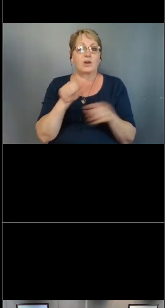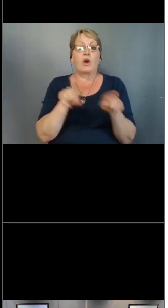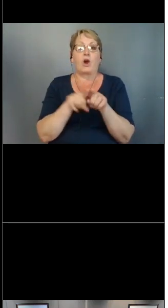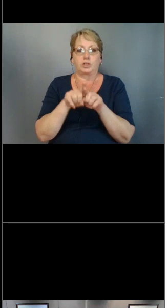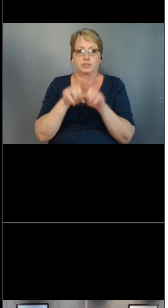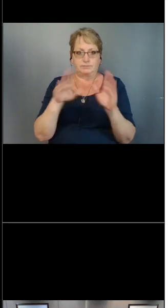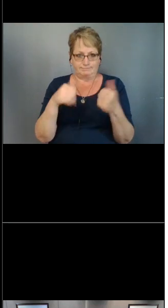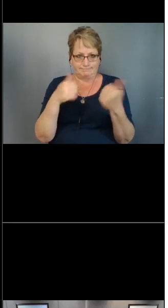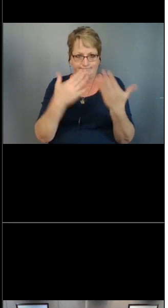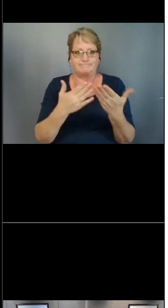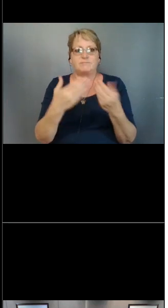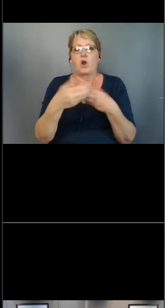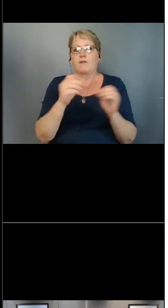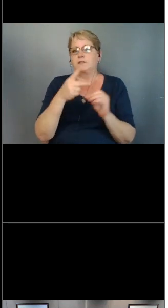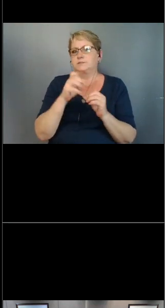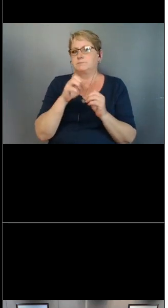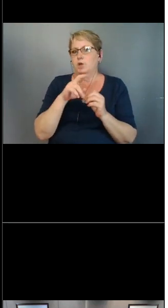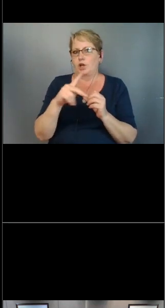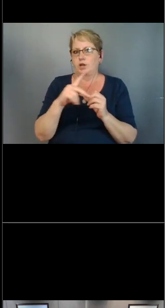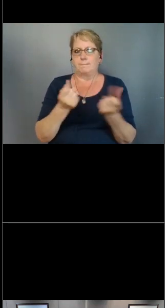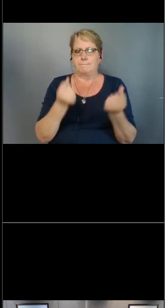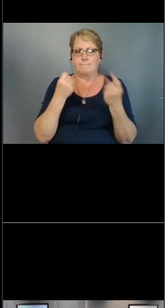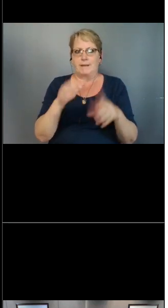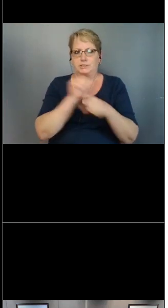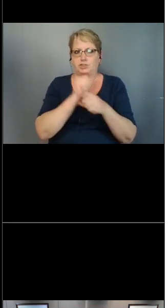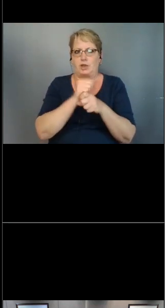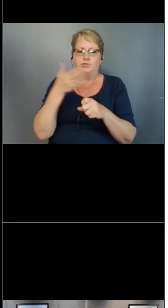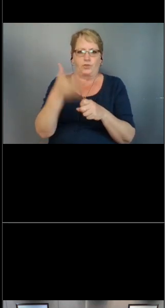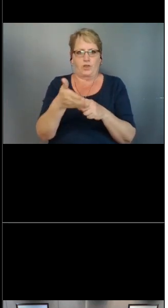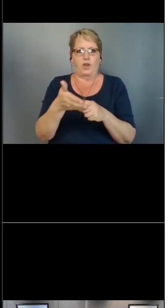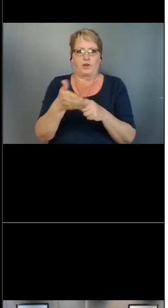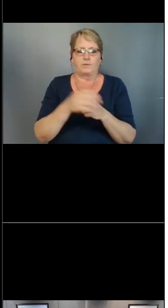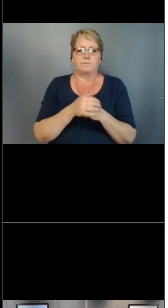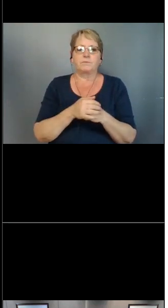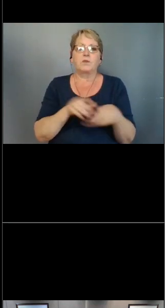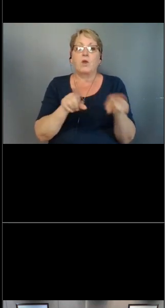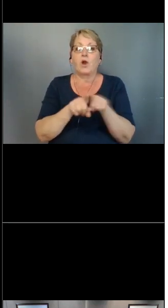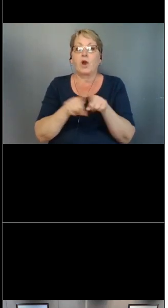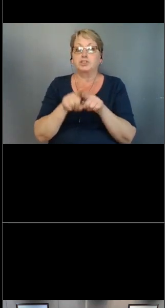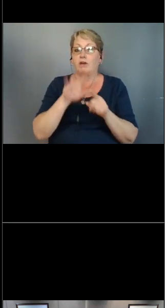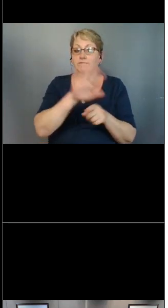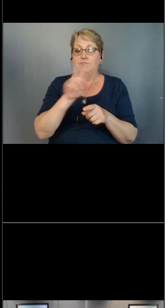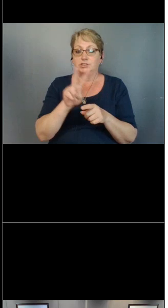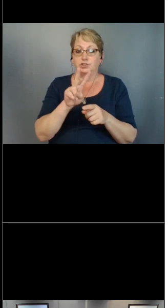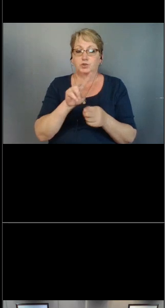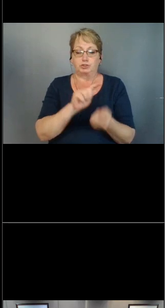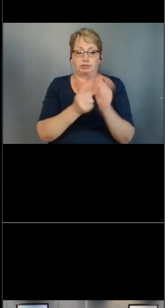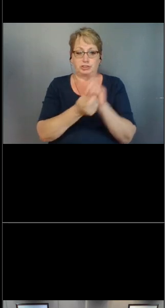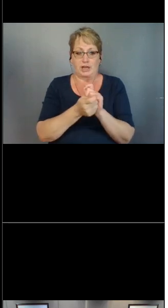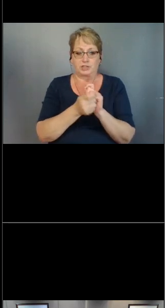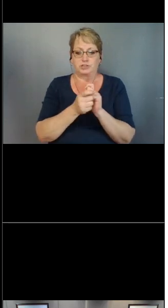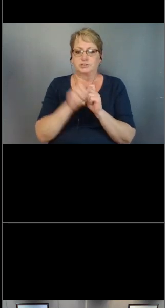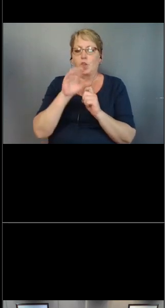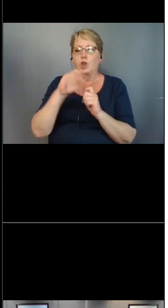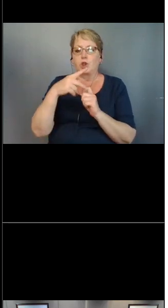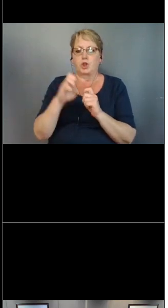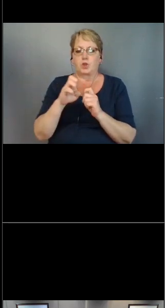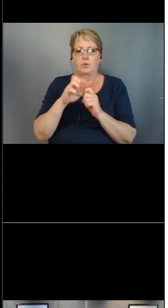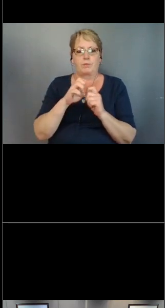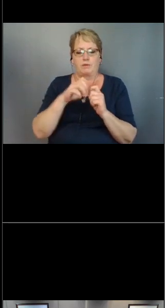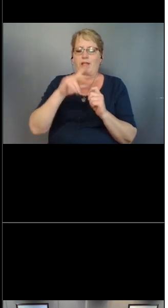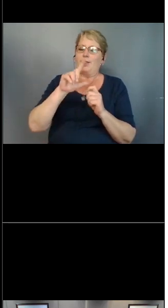Point Office Park, where numerous jobs are located. Additionally, the 52 has been redesigned as a loop route serving the